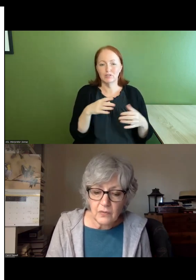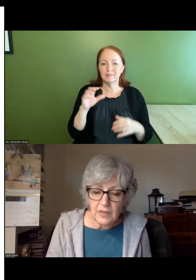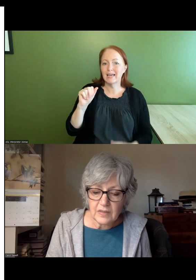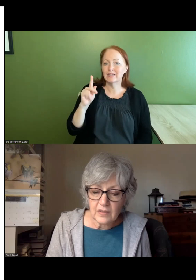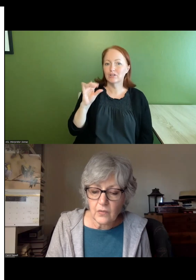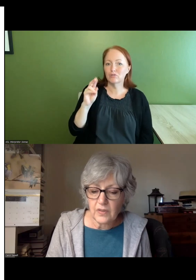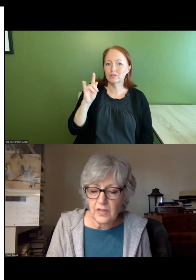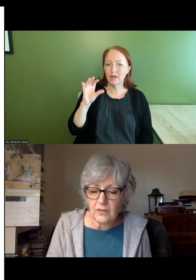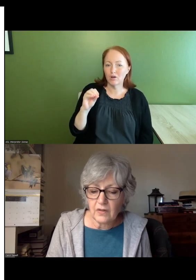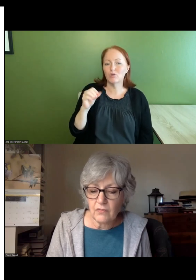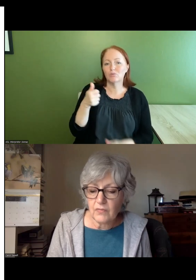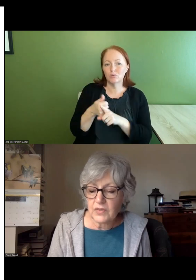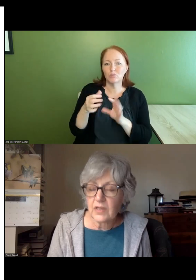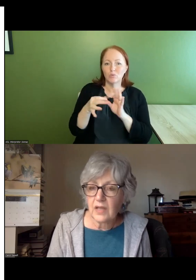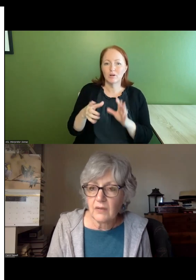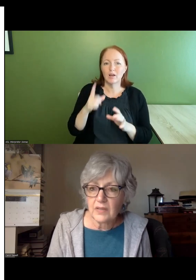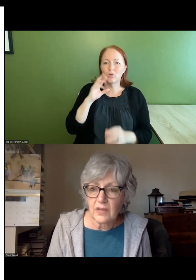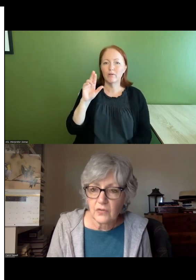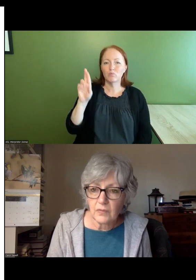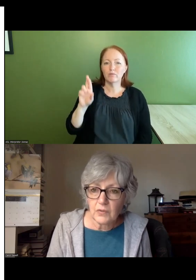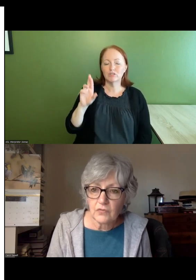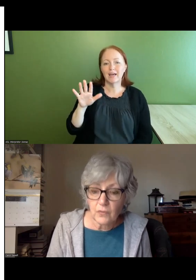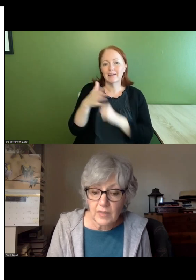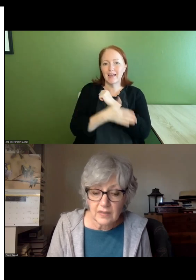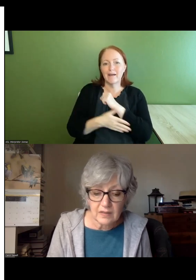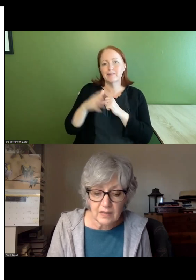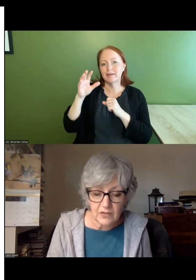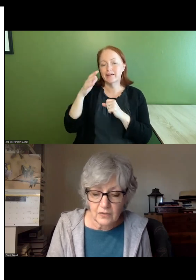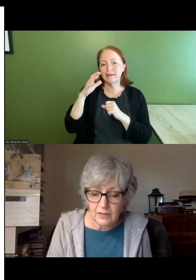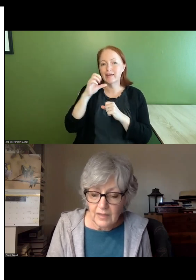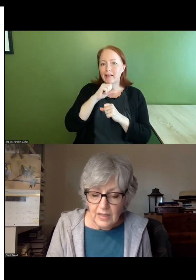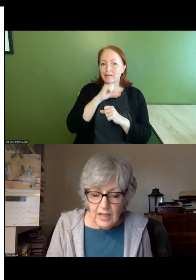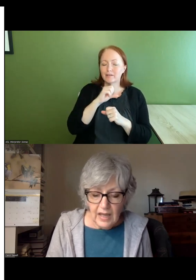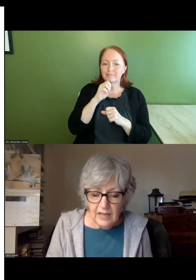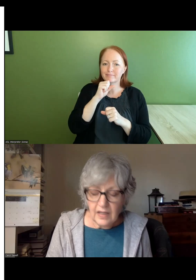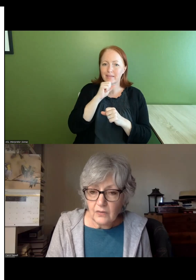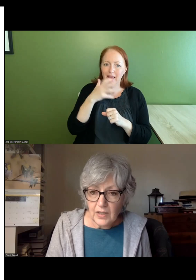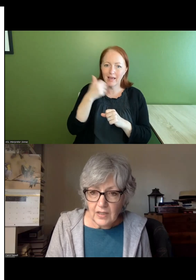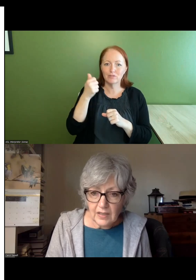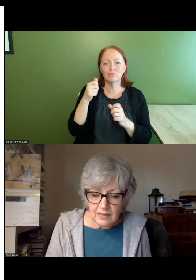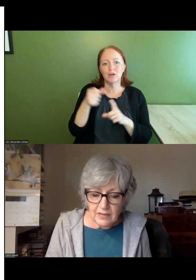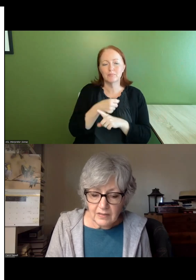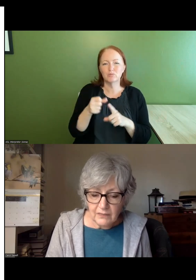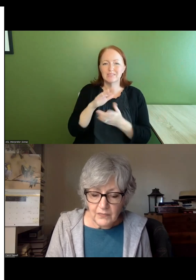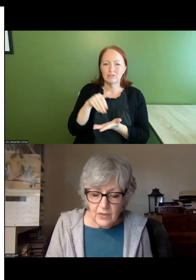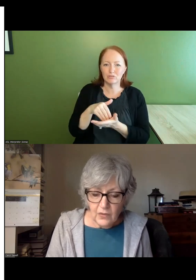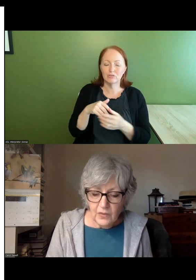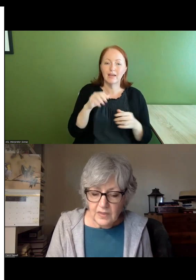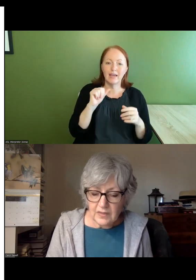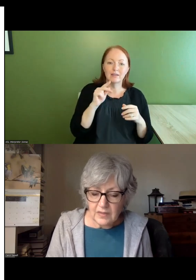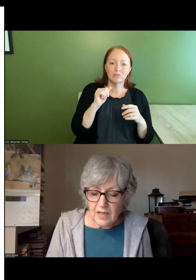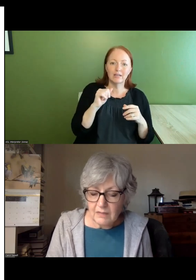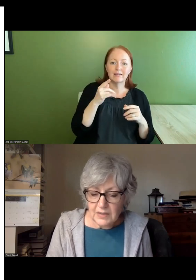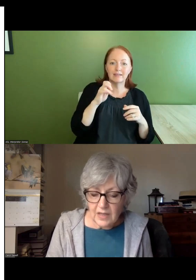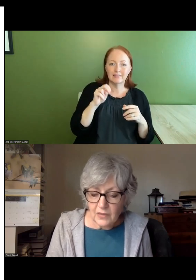Rosado, who is the coordinator of Riverside County's Elder Abuse Forensics Center, and Andrea Higgins, who